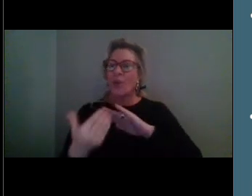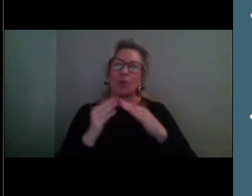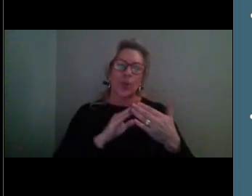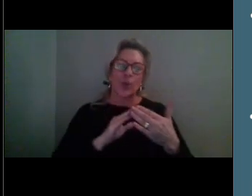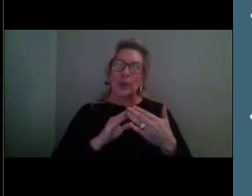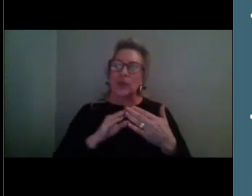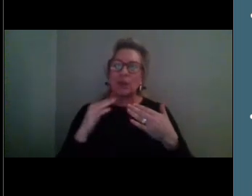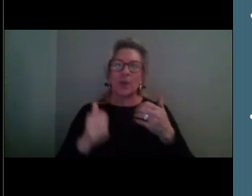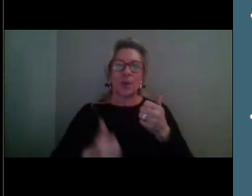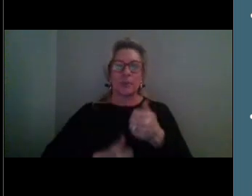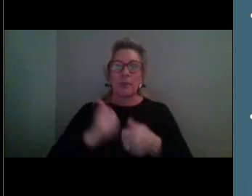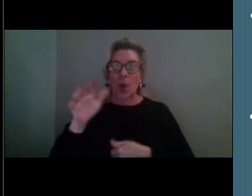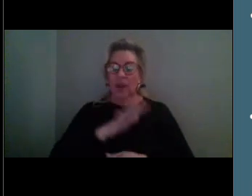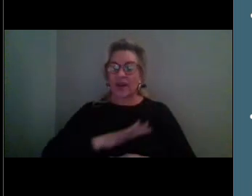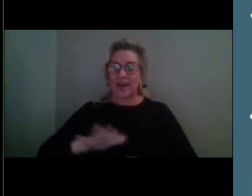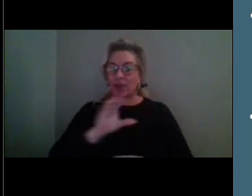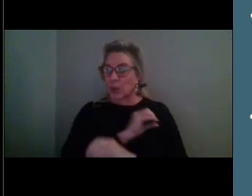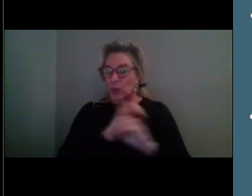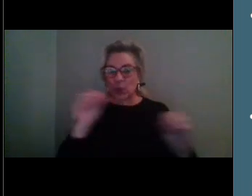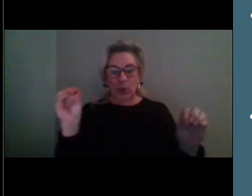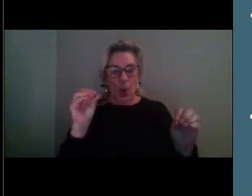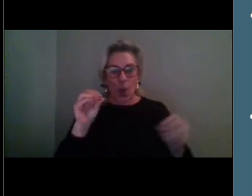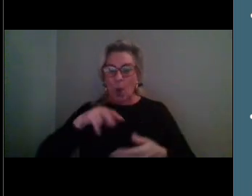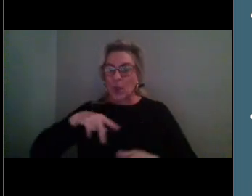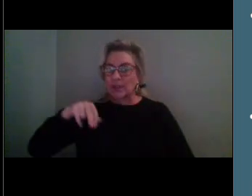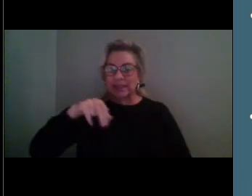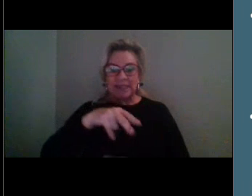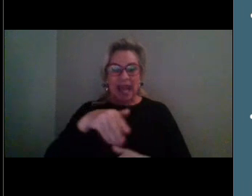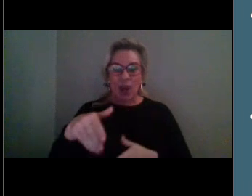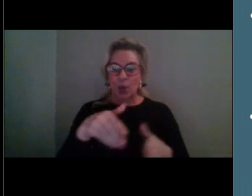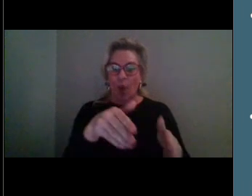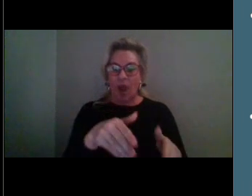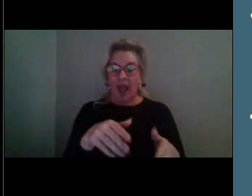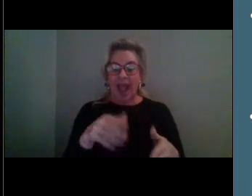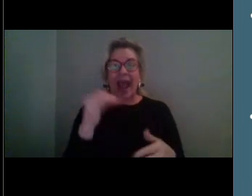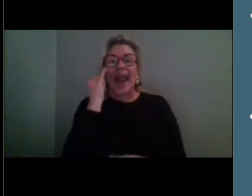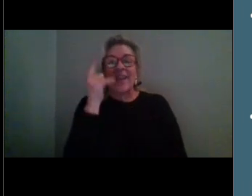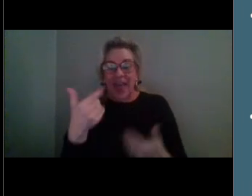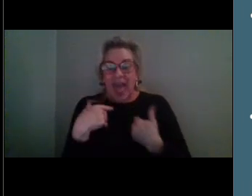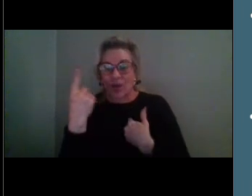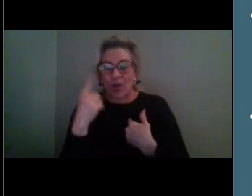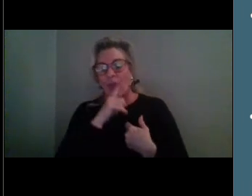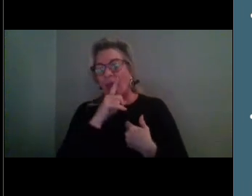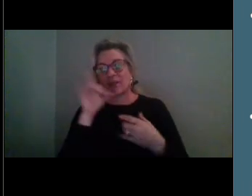of the community lacks sidewalks, and the ones that exist are cracked and crumbling.